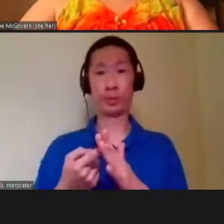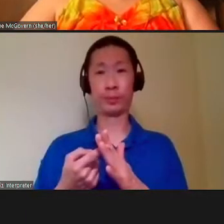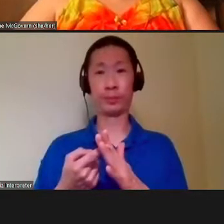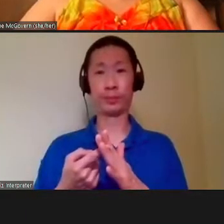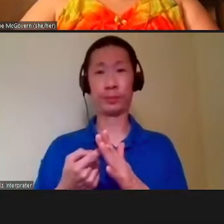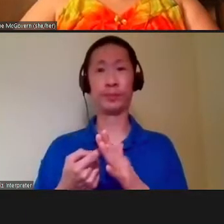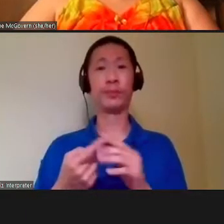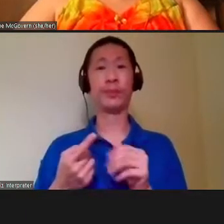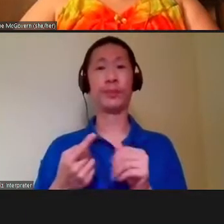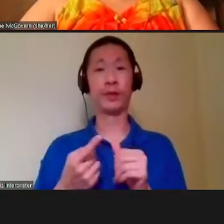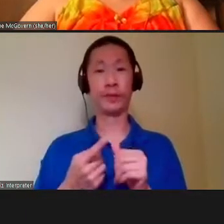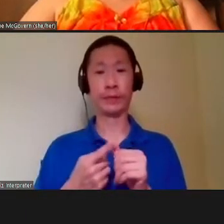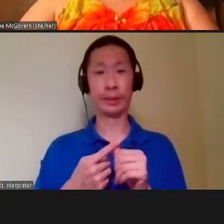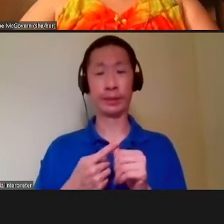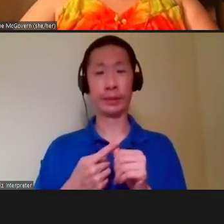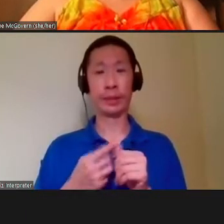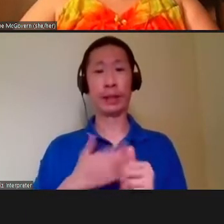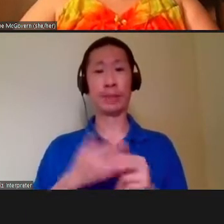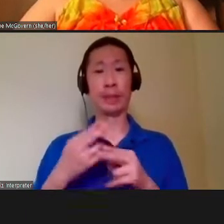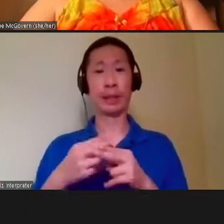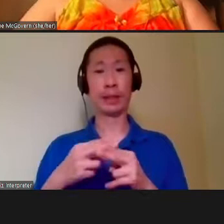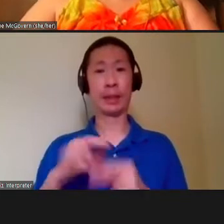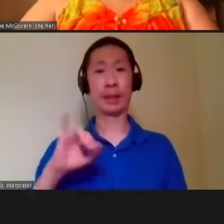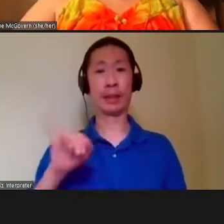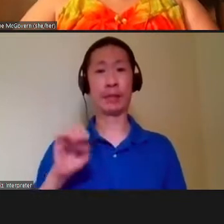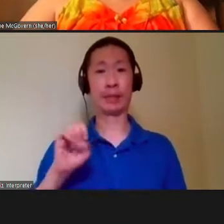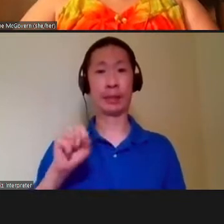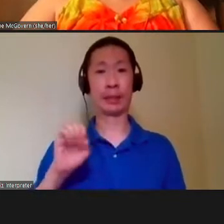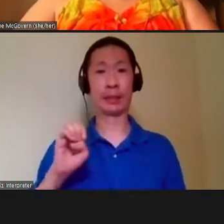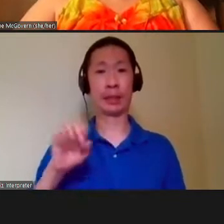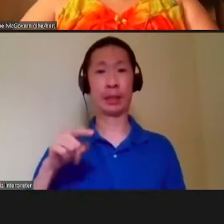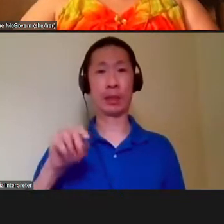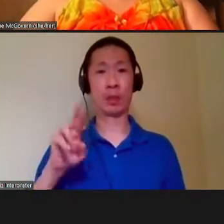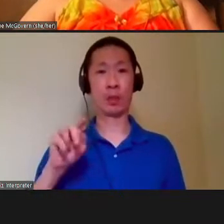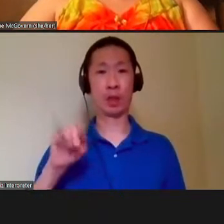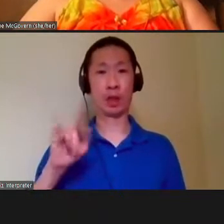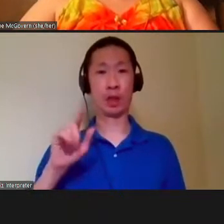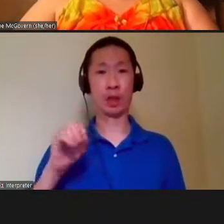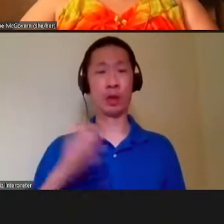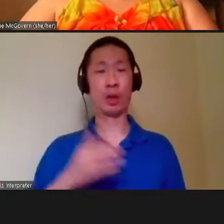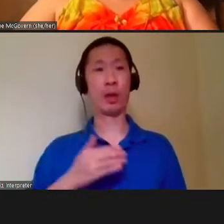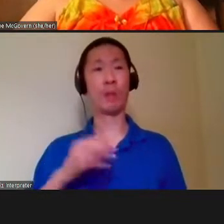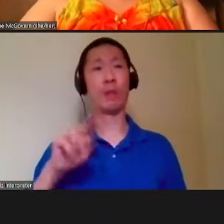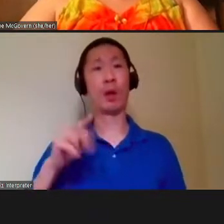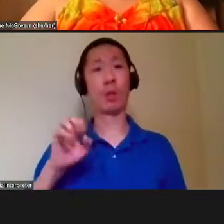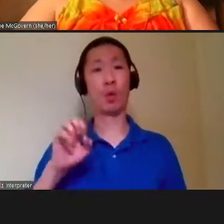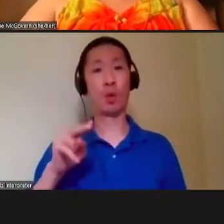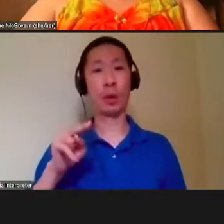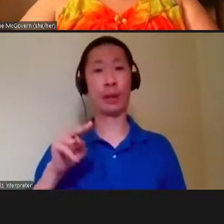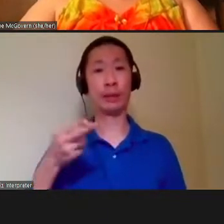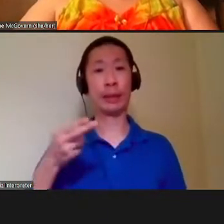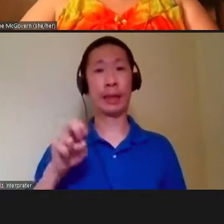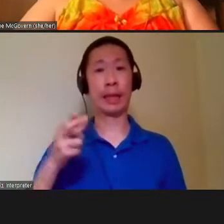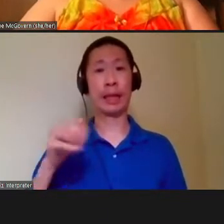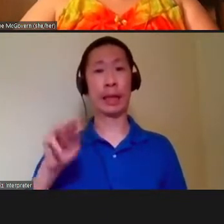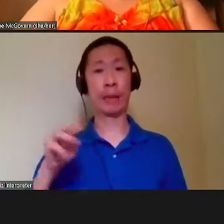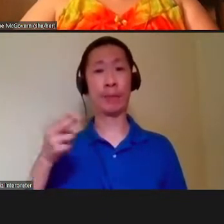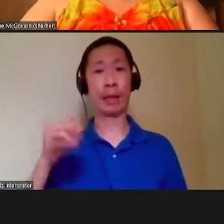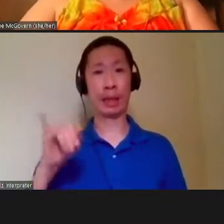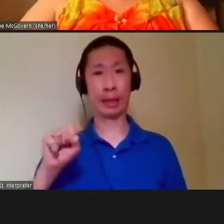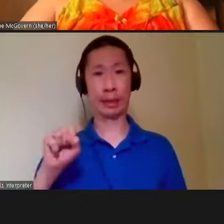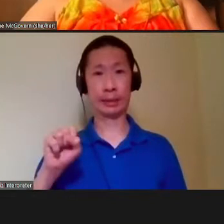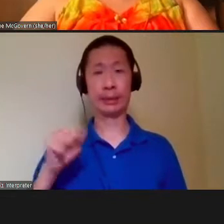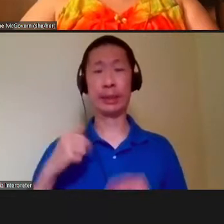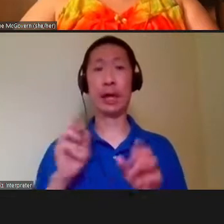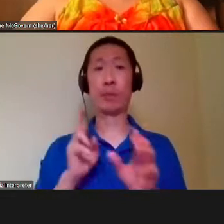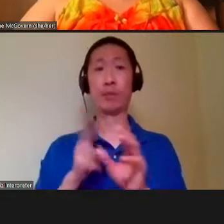first. So my name is Jesse Portillo. My pronouns are he, him, and his. I am joining